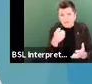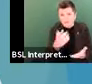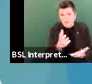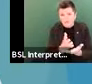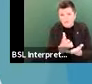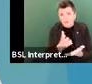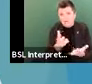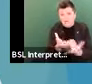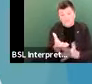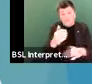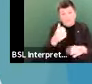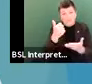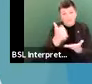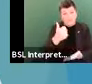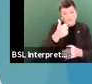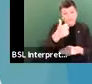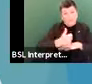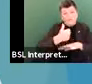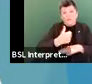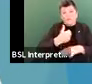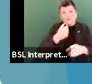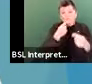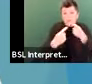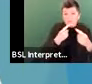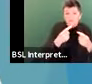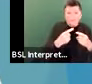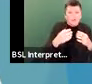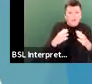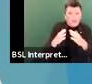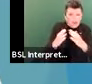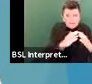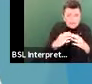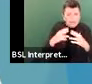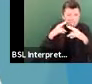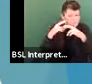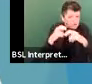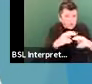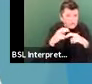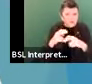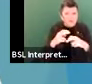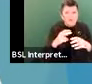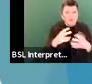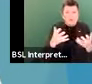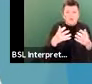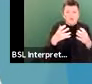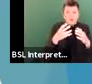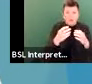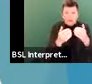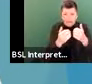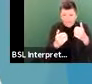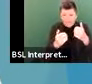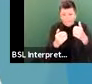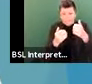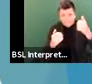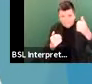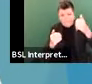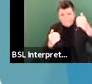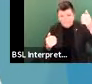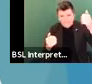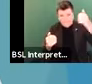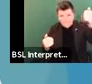data regarding housing realities is that you have an increasing gap between wealth and